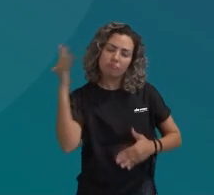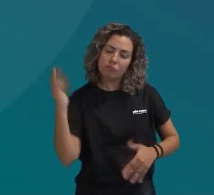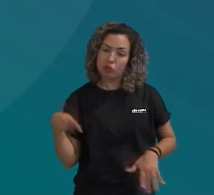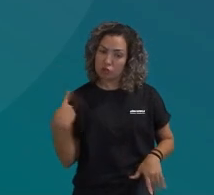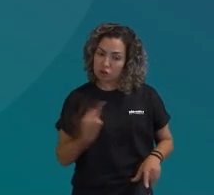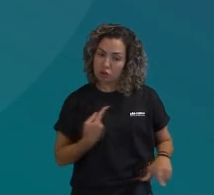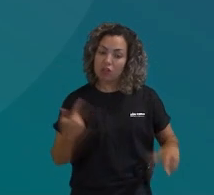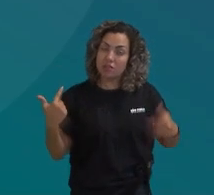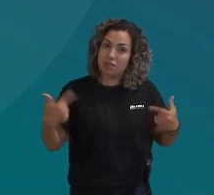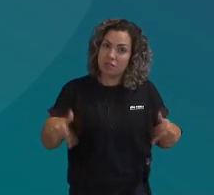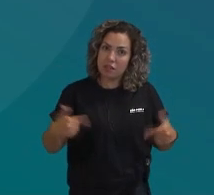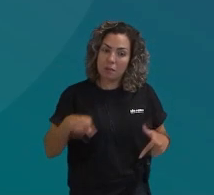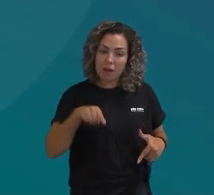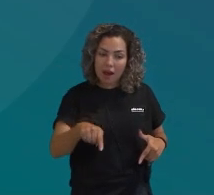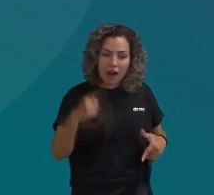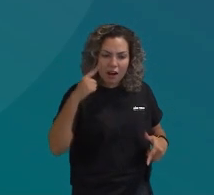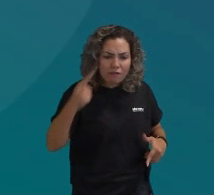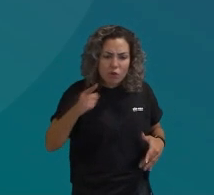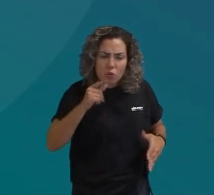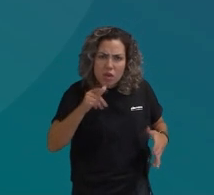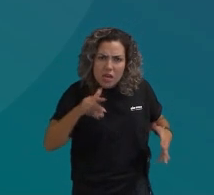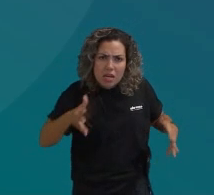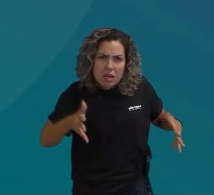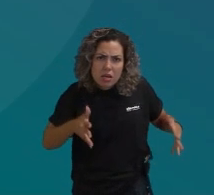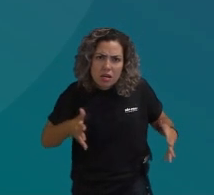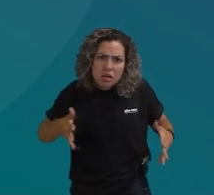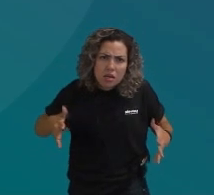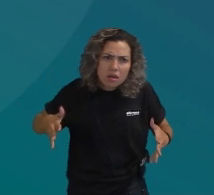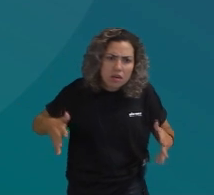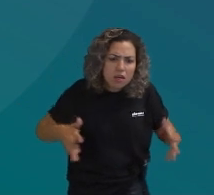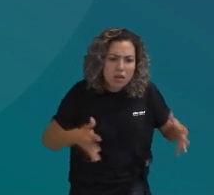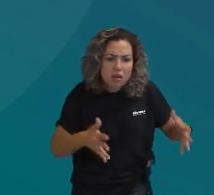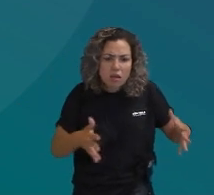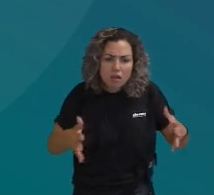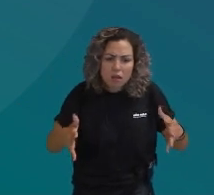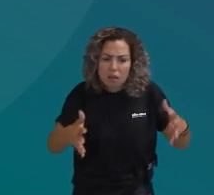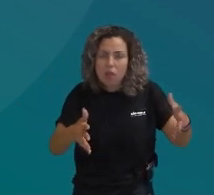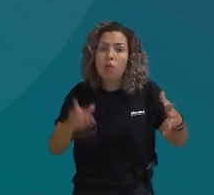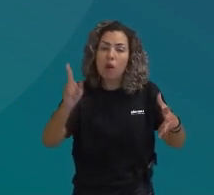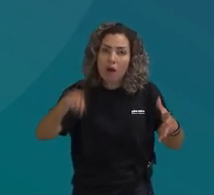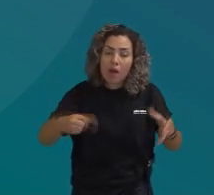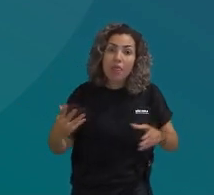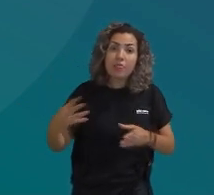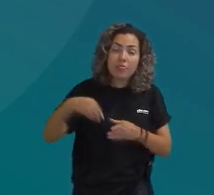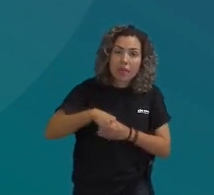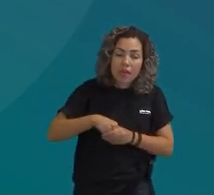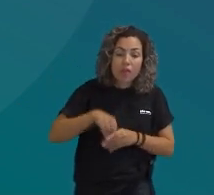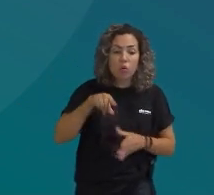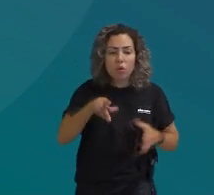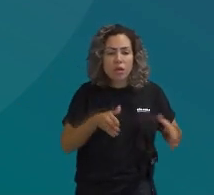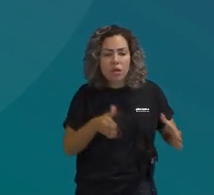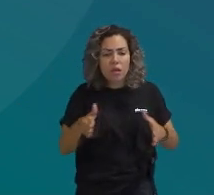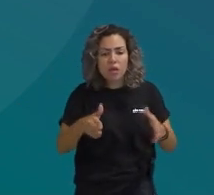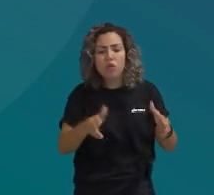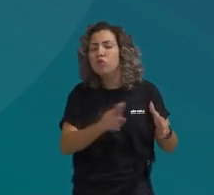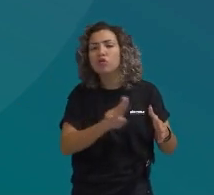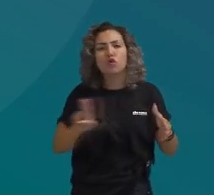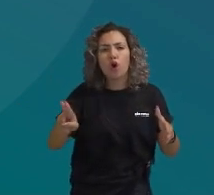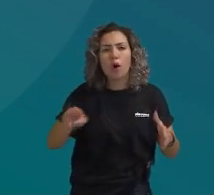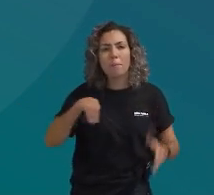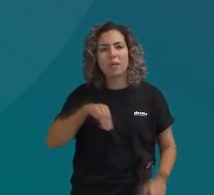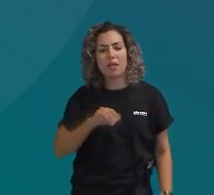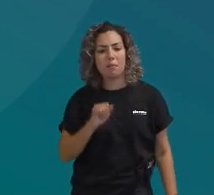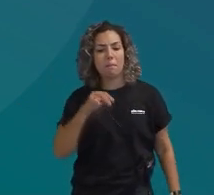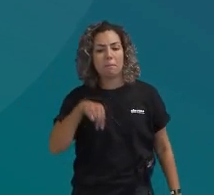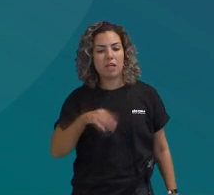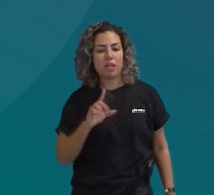is a big river that's within the urban area of the city, and the river is called Mindu. This word, the Garapé, is